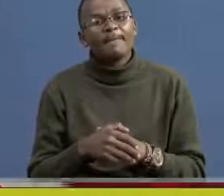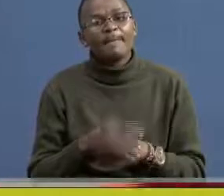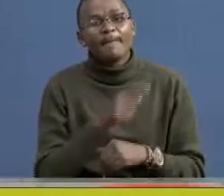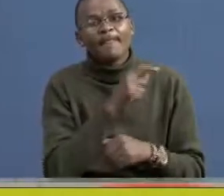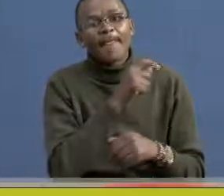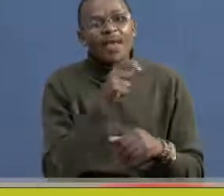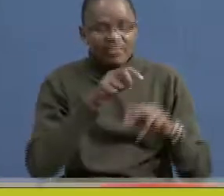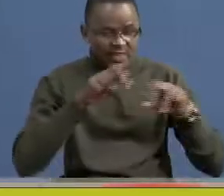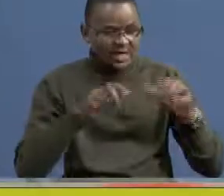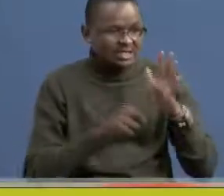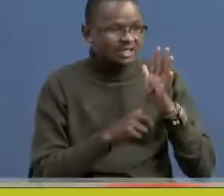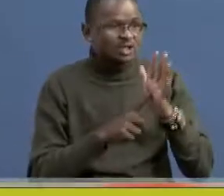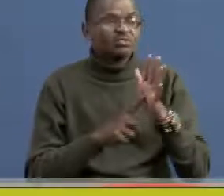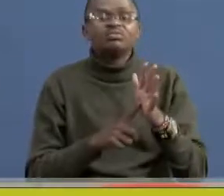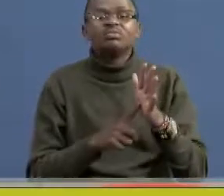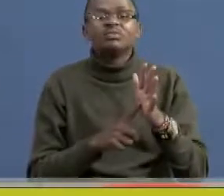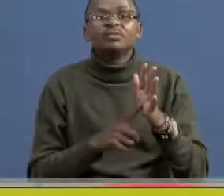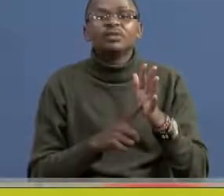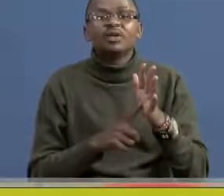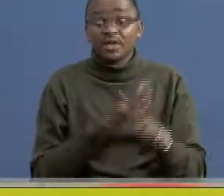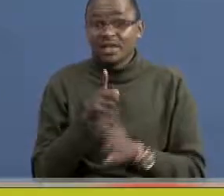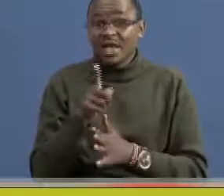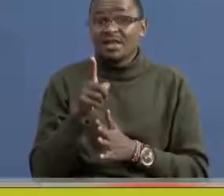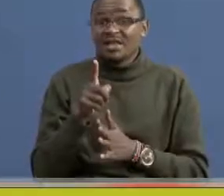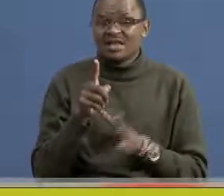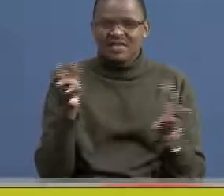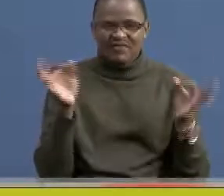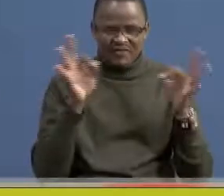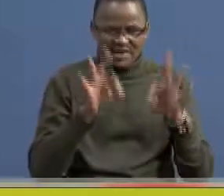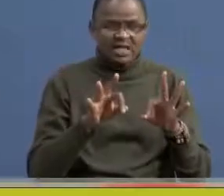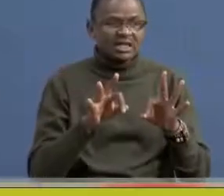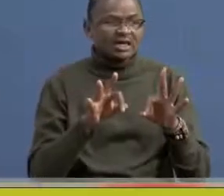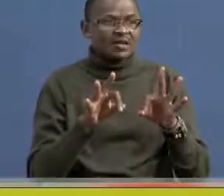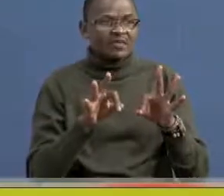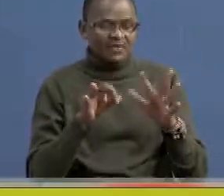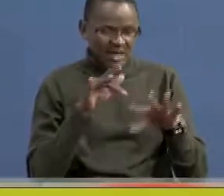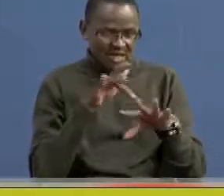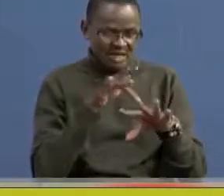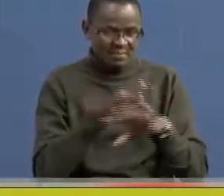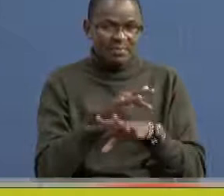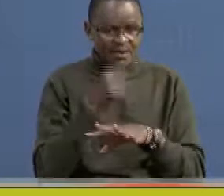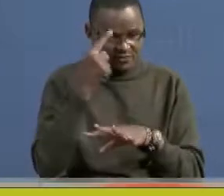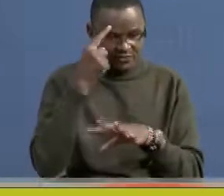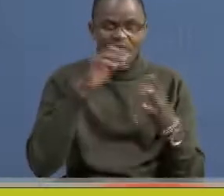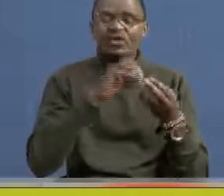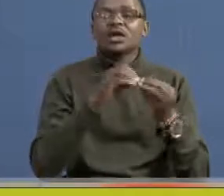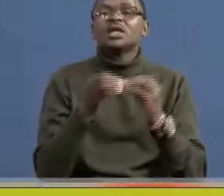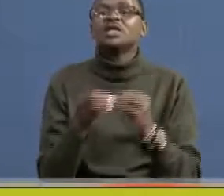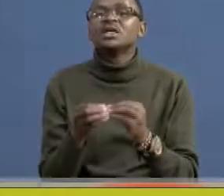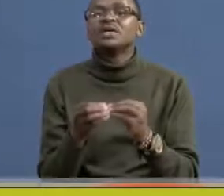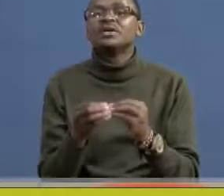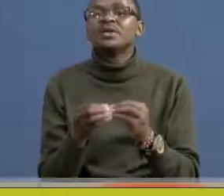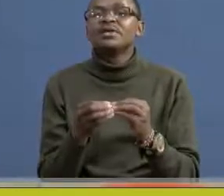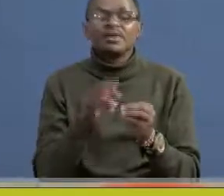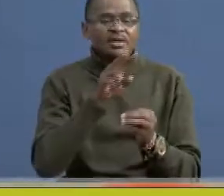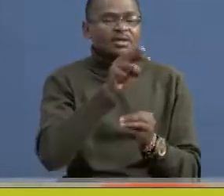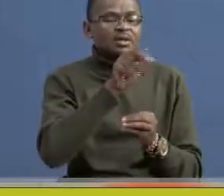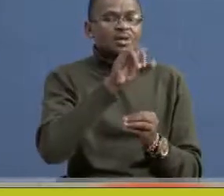the research shows that there is a significant impact in the potential for creating harm. So